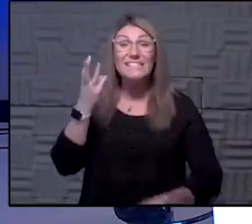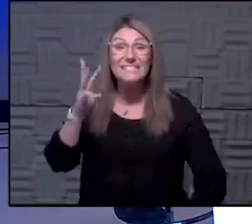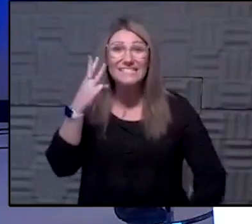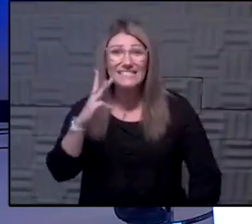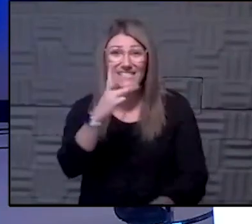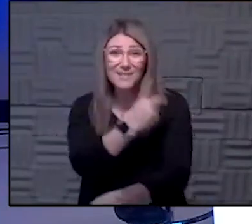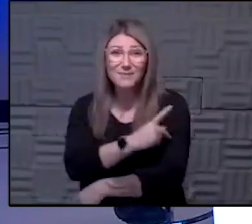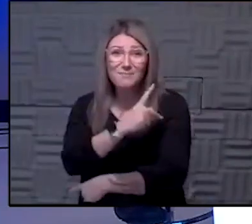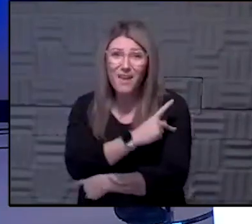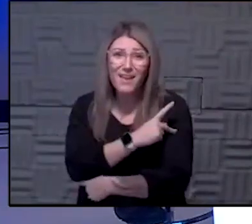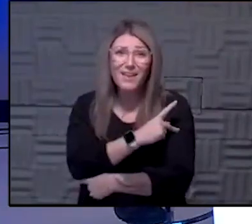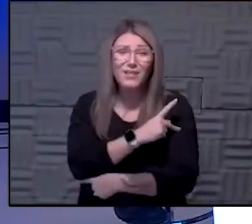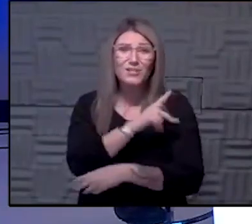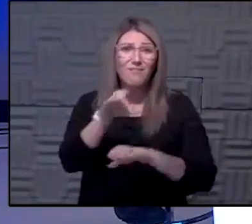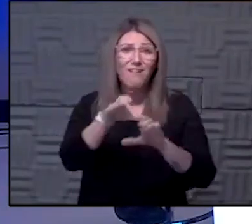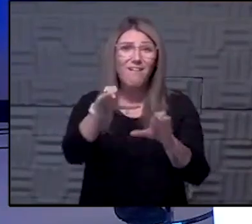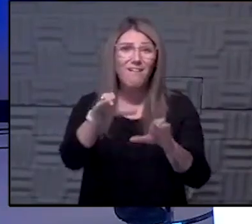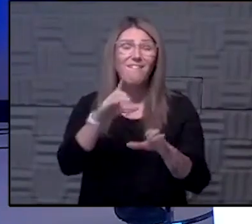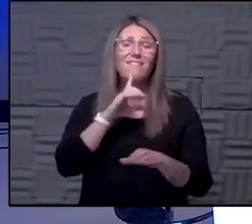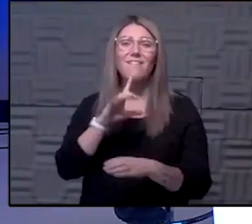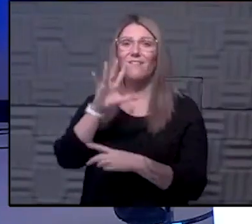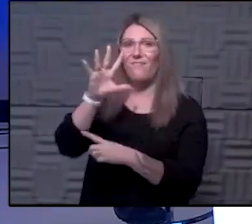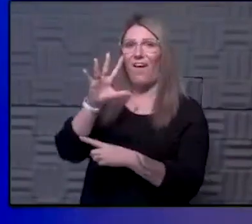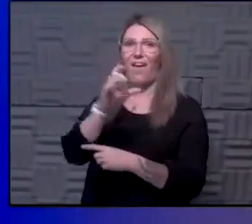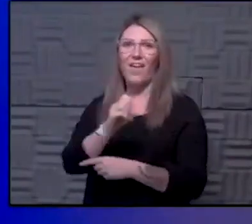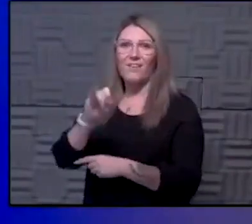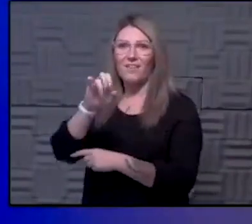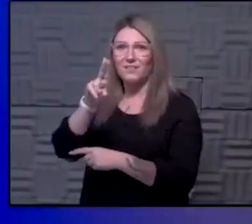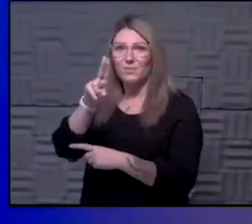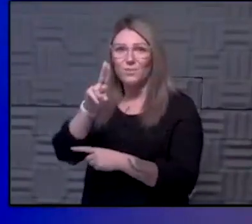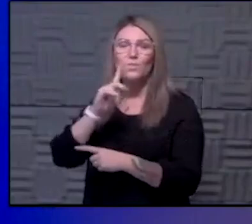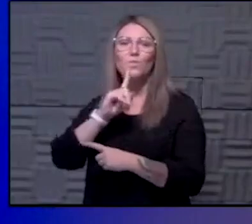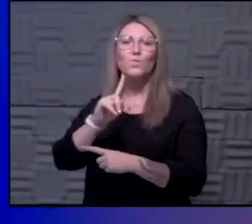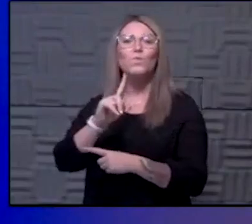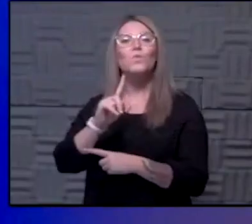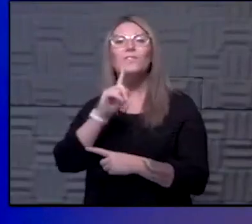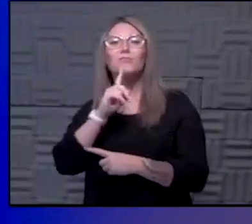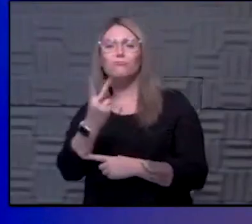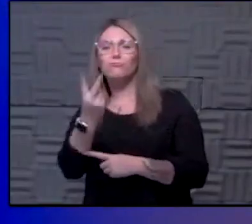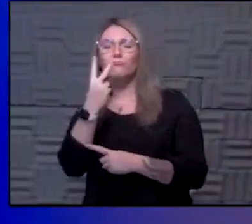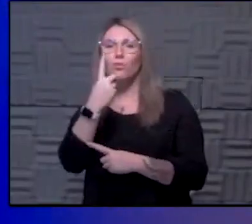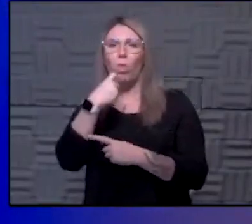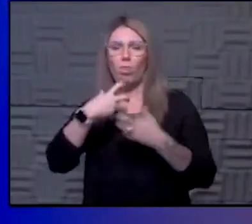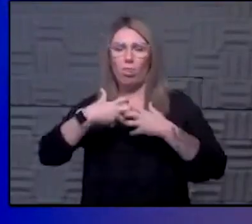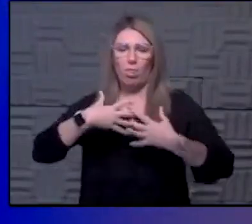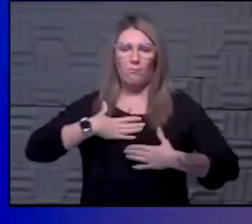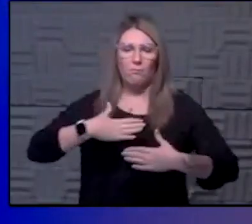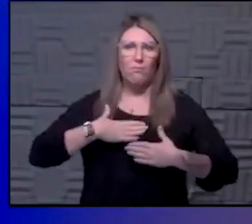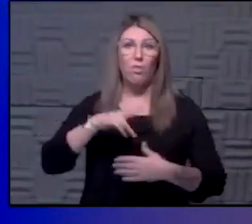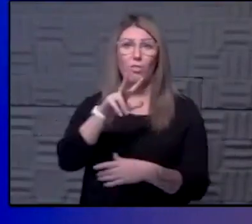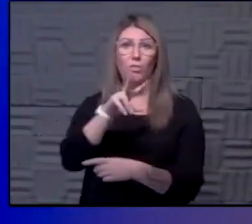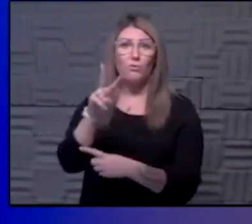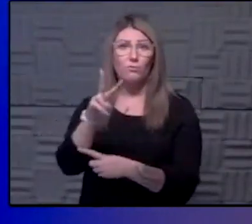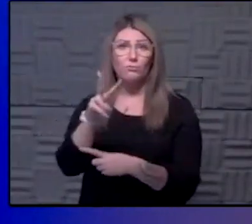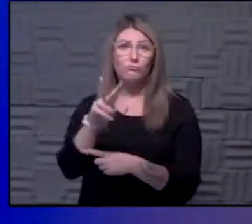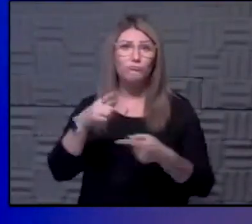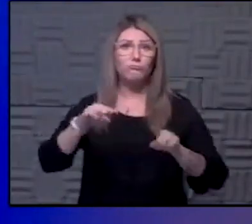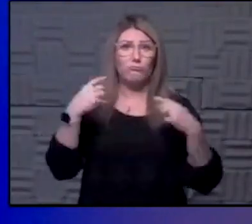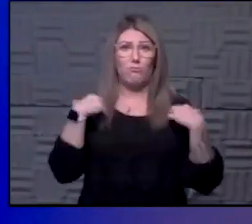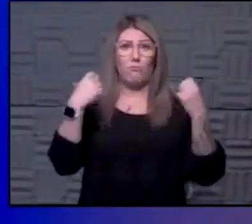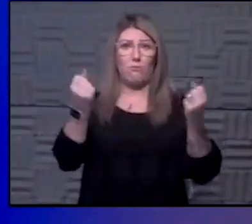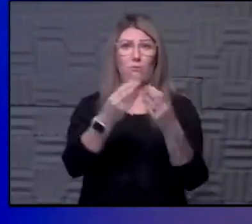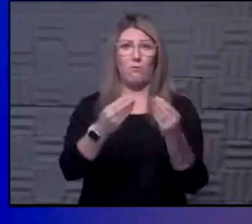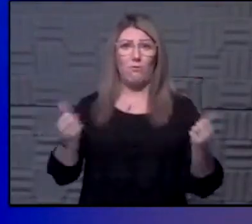Yes. Acute. So 5 of those in the ICU with 2 on the ventilator. 32 still in that recovery period, but under 50 now. 48